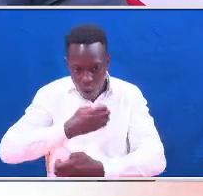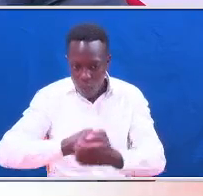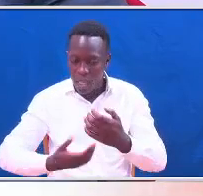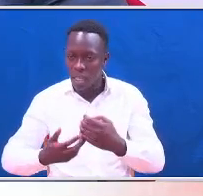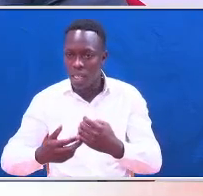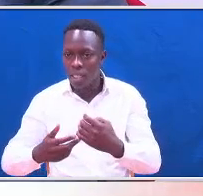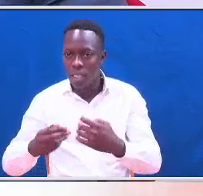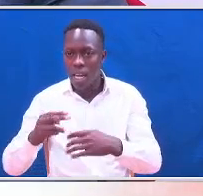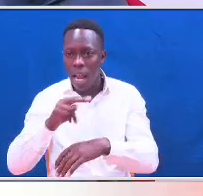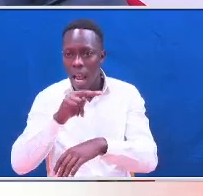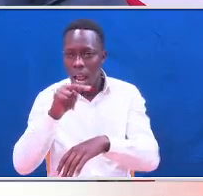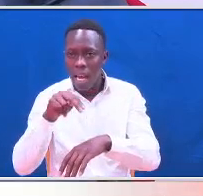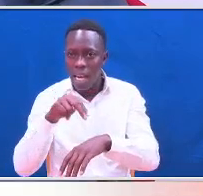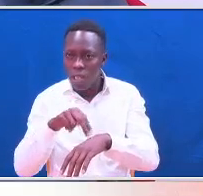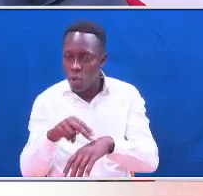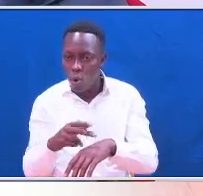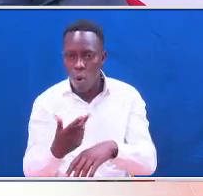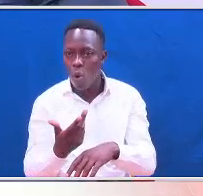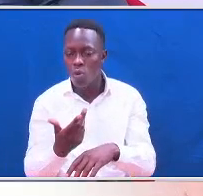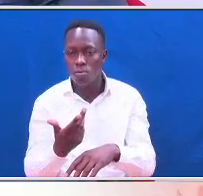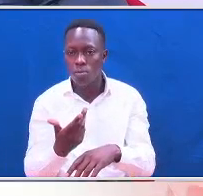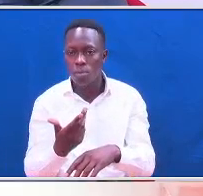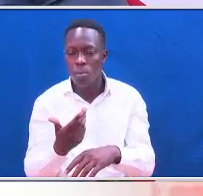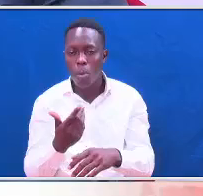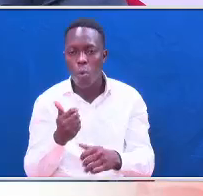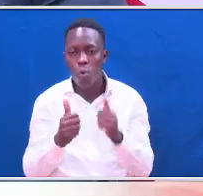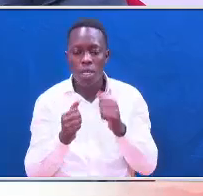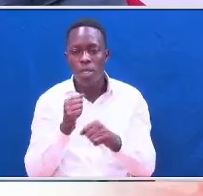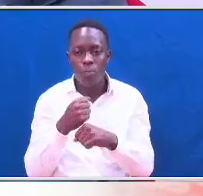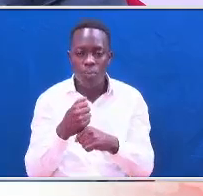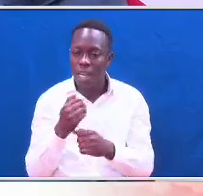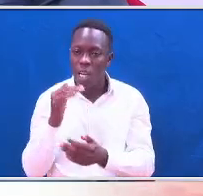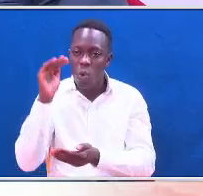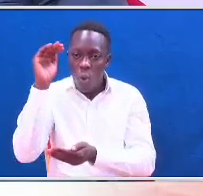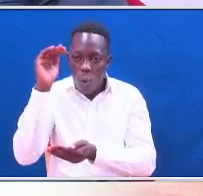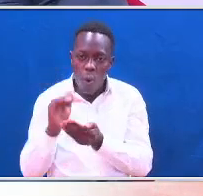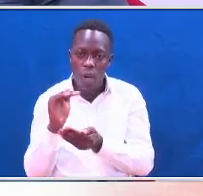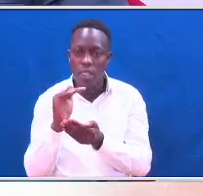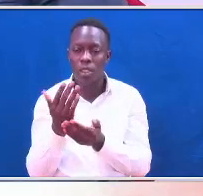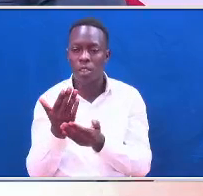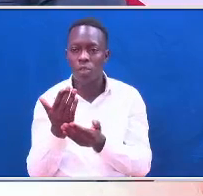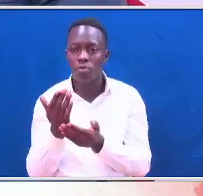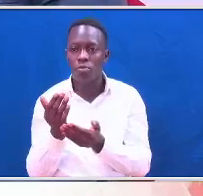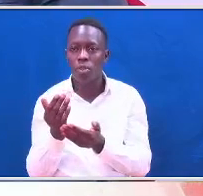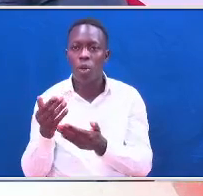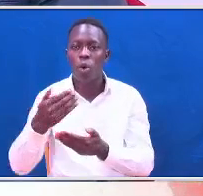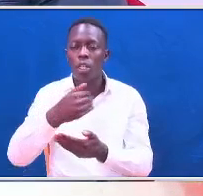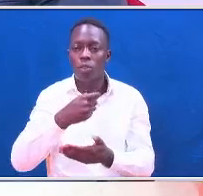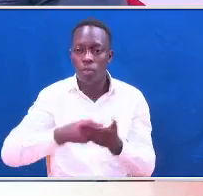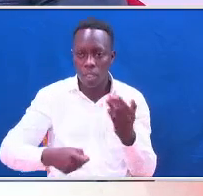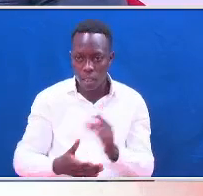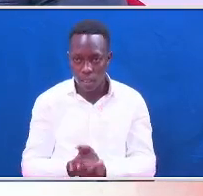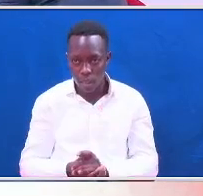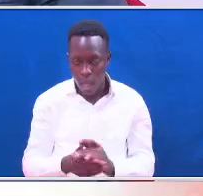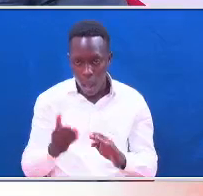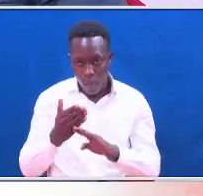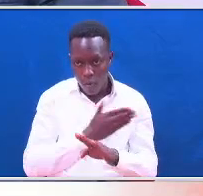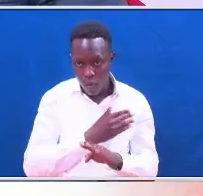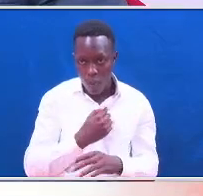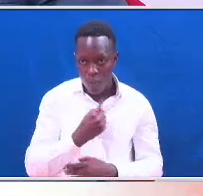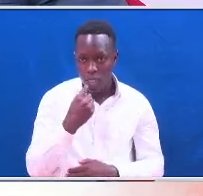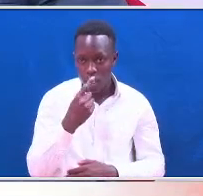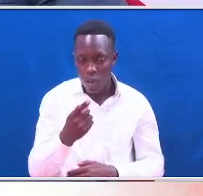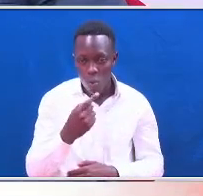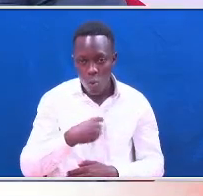causes, that will lead to reduction in collection of tax. However, as I mentioned, we are also trying